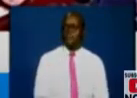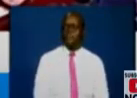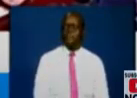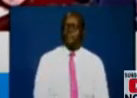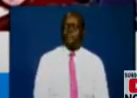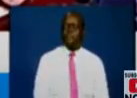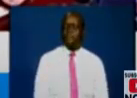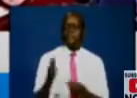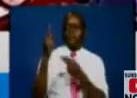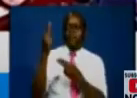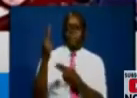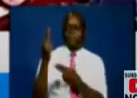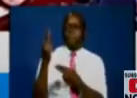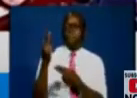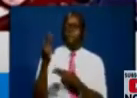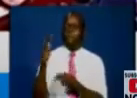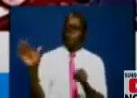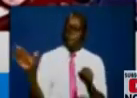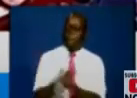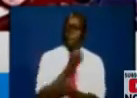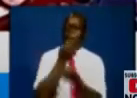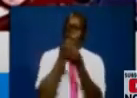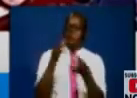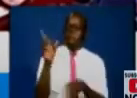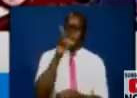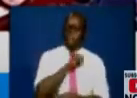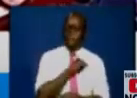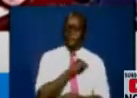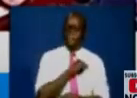I hope you've been fully informed.